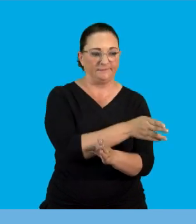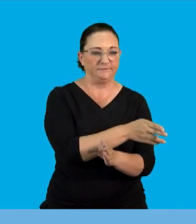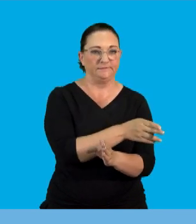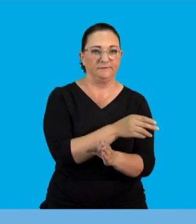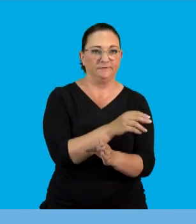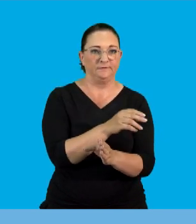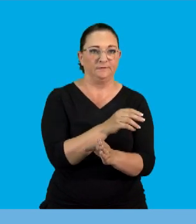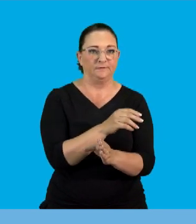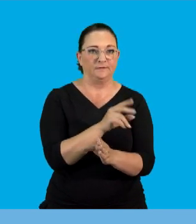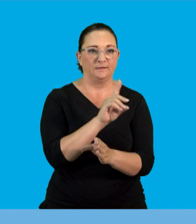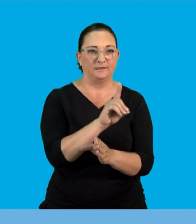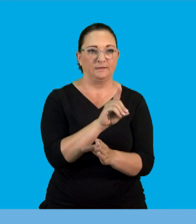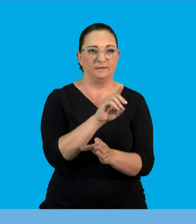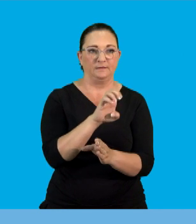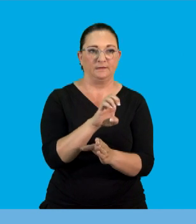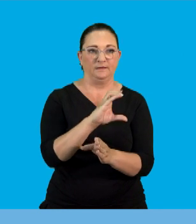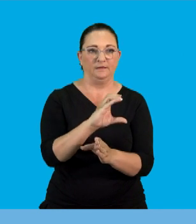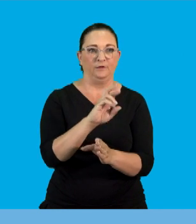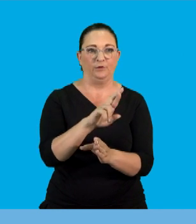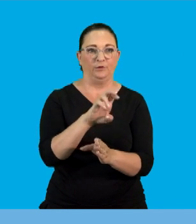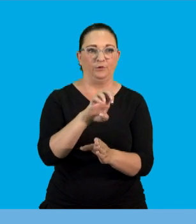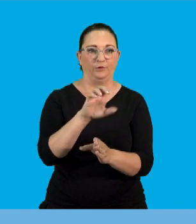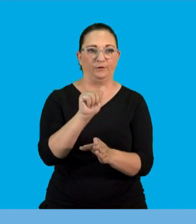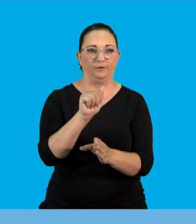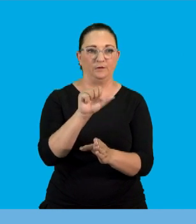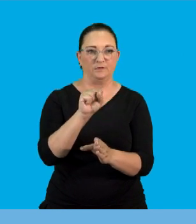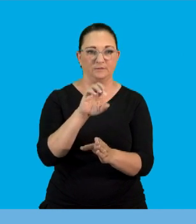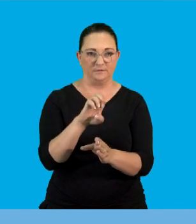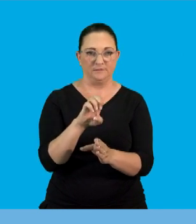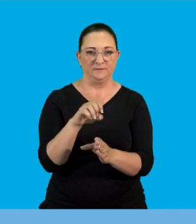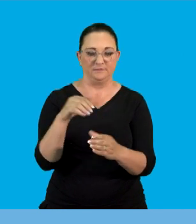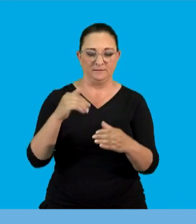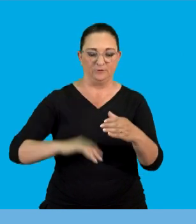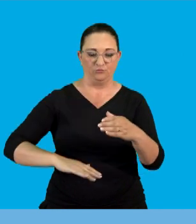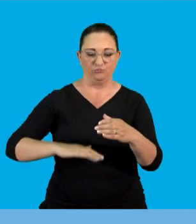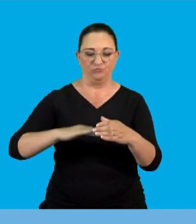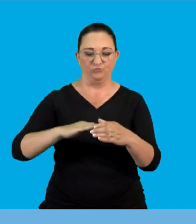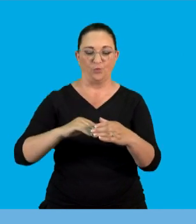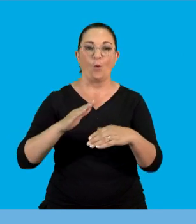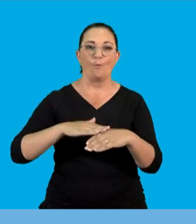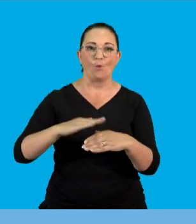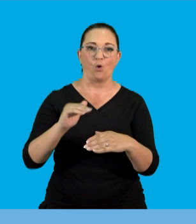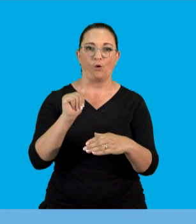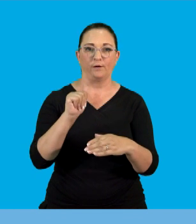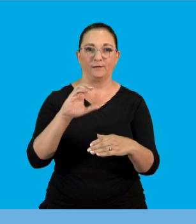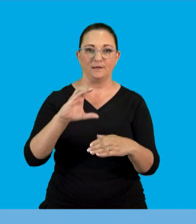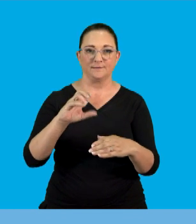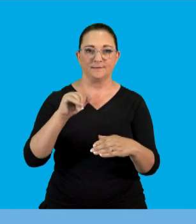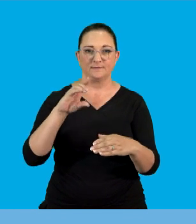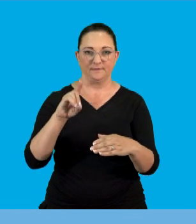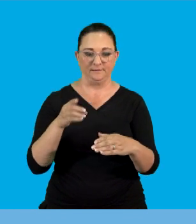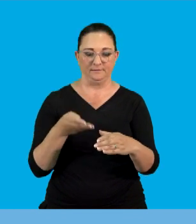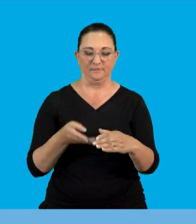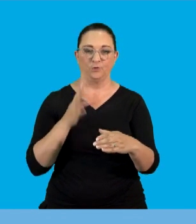The solution is going to be more acidic or slightly acidic. Now, question C, how could we get